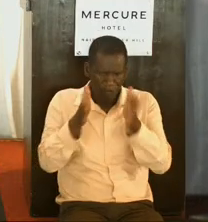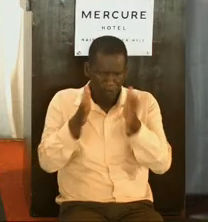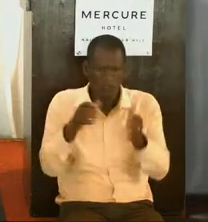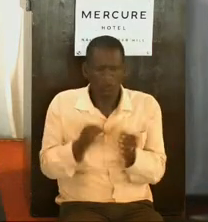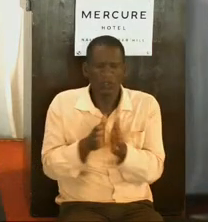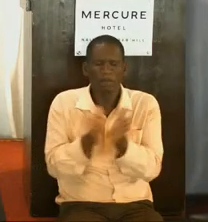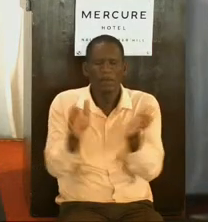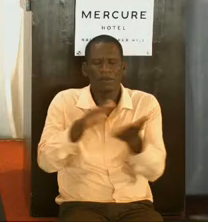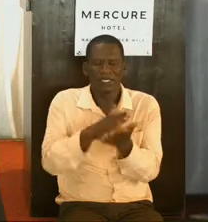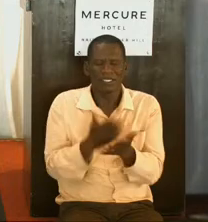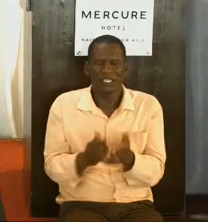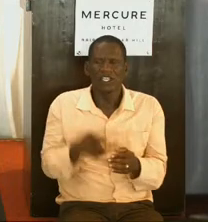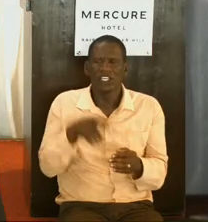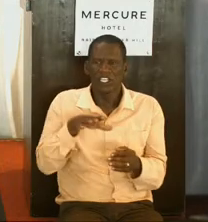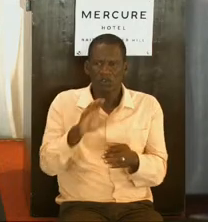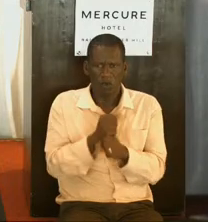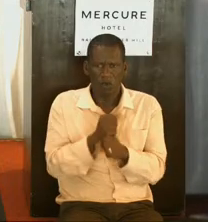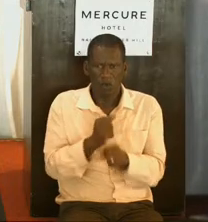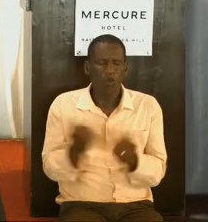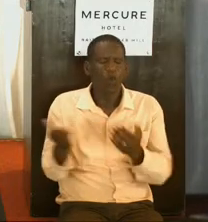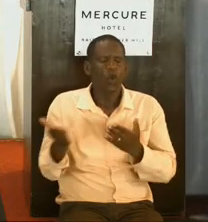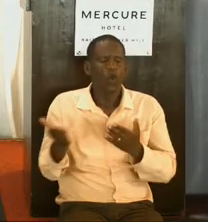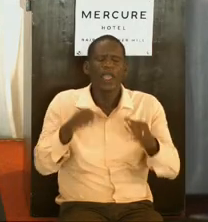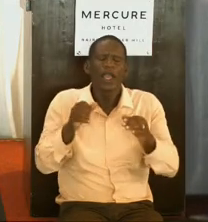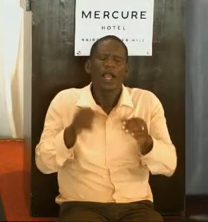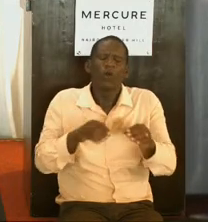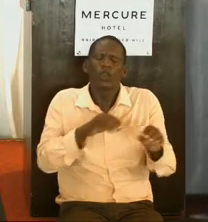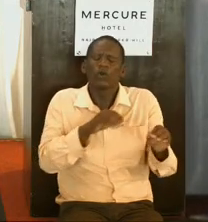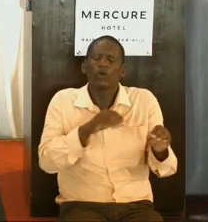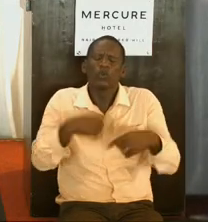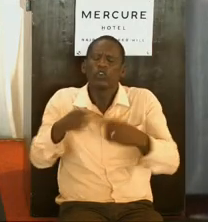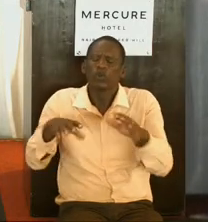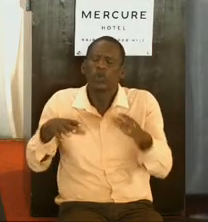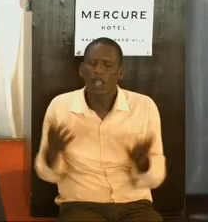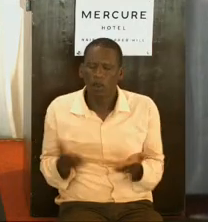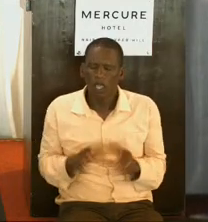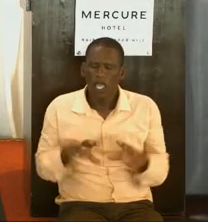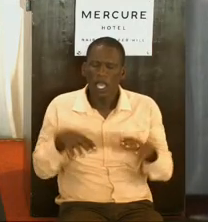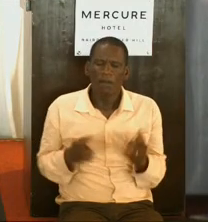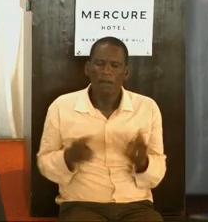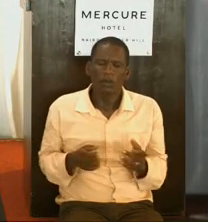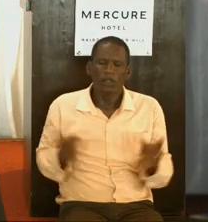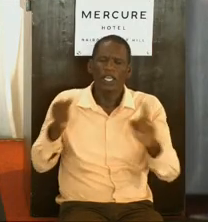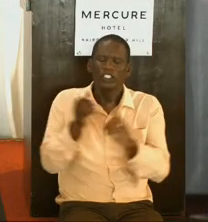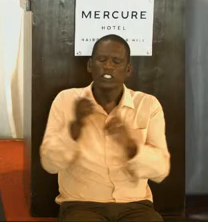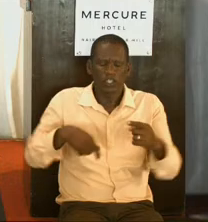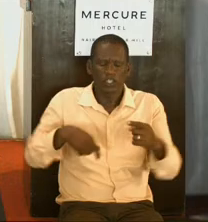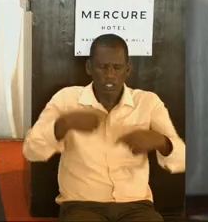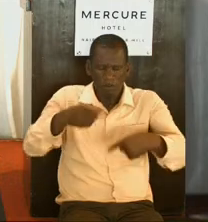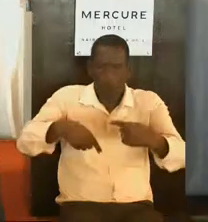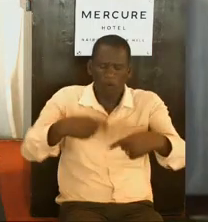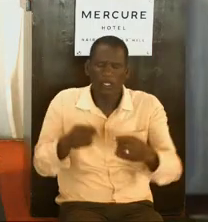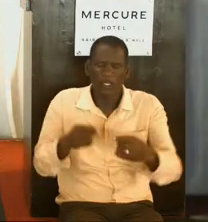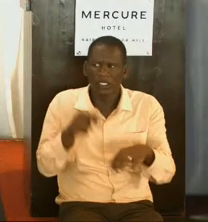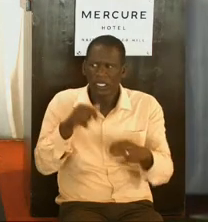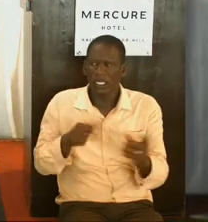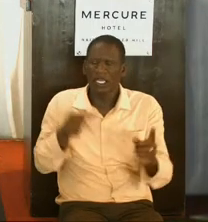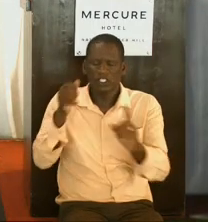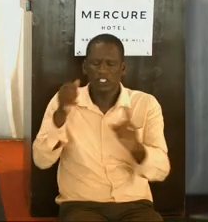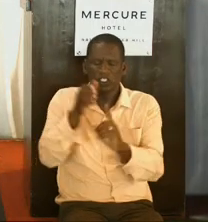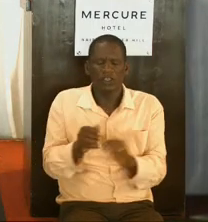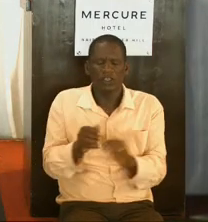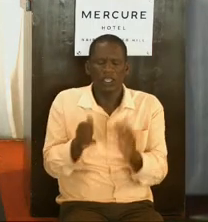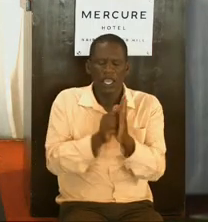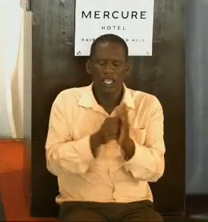of the public sector on your work where are we going in regard to meeting progress in realizing